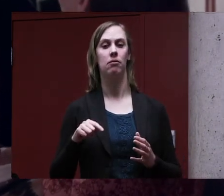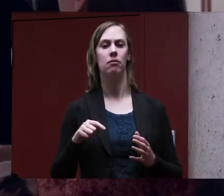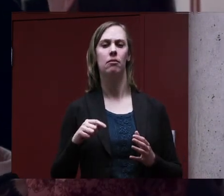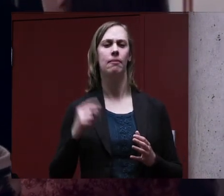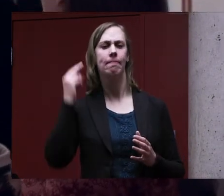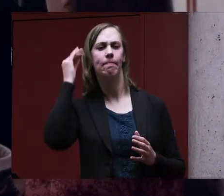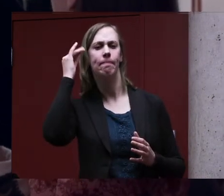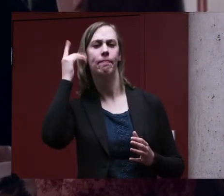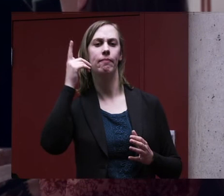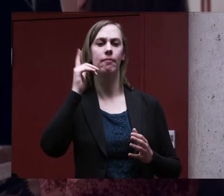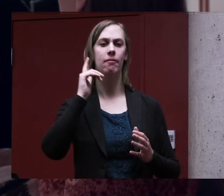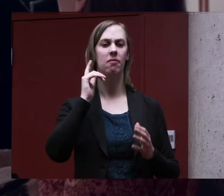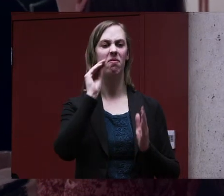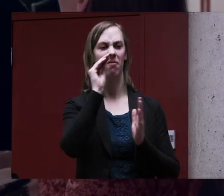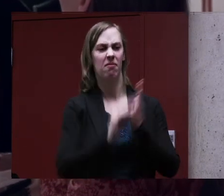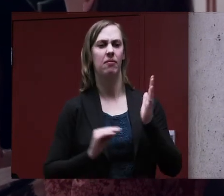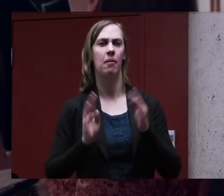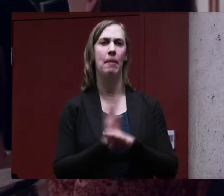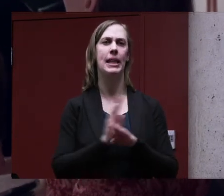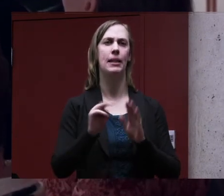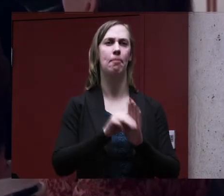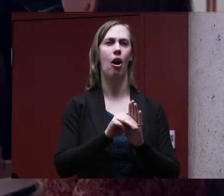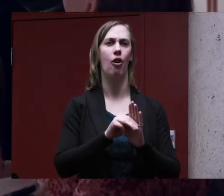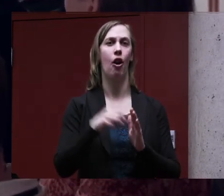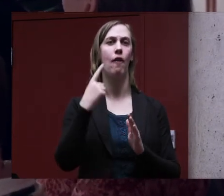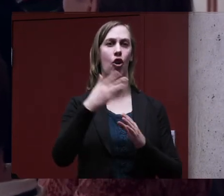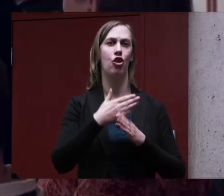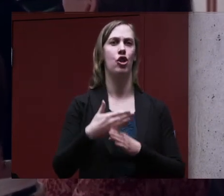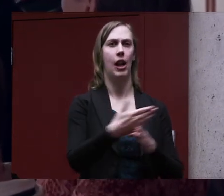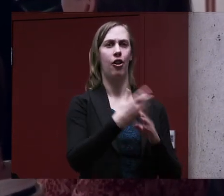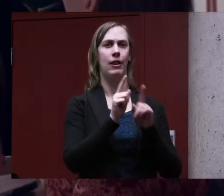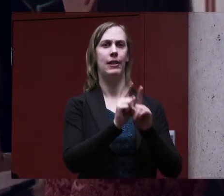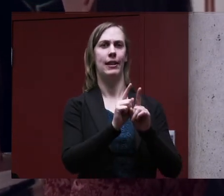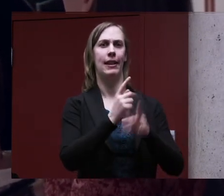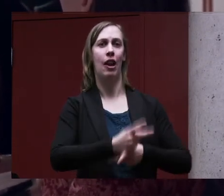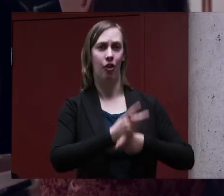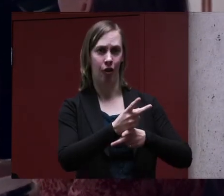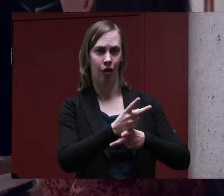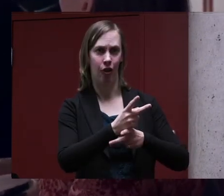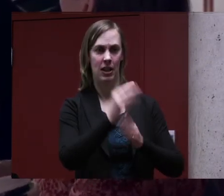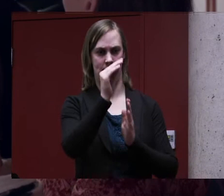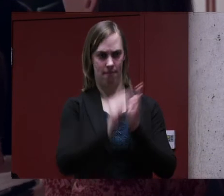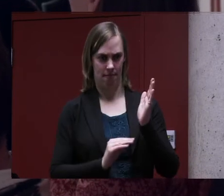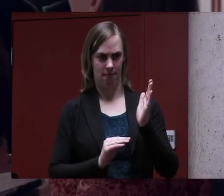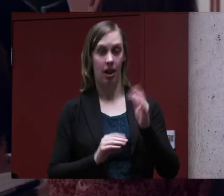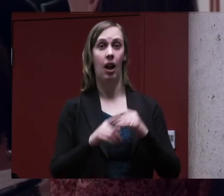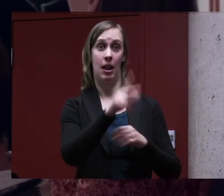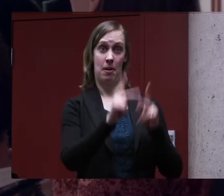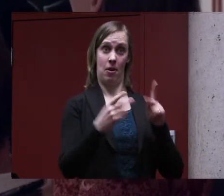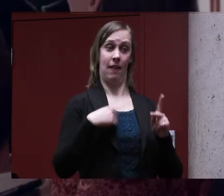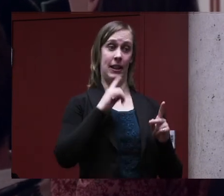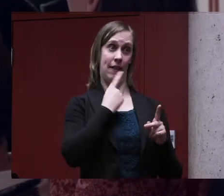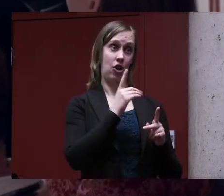business model around shared attendant care and allowing folks with severe physical disabilities the ability to live